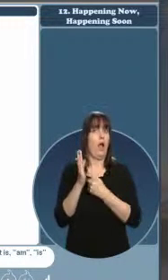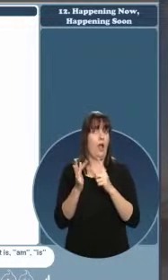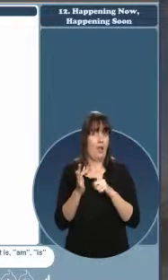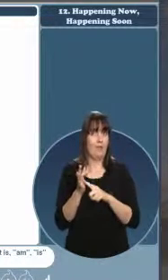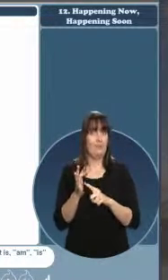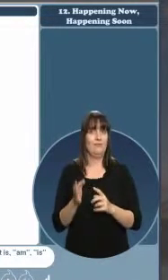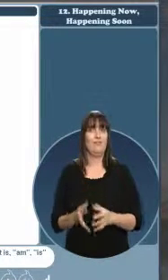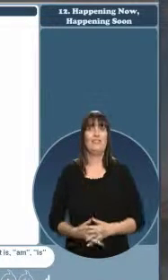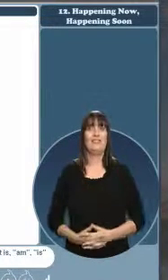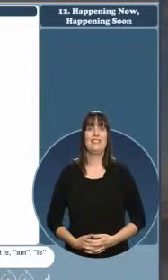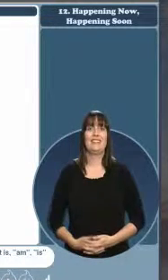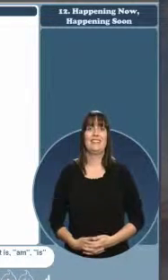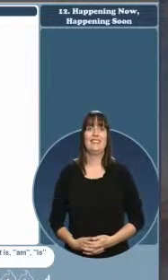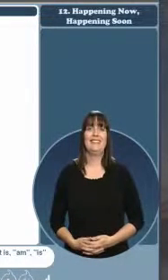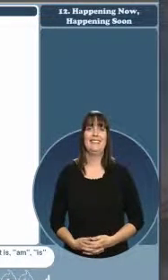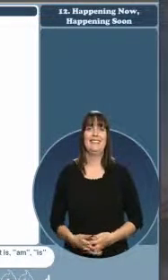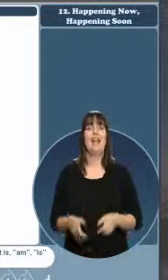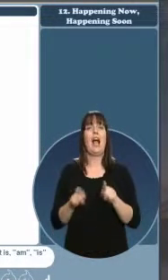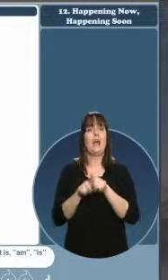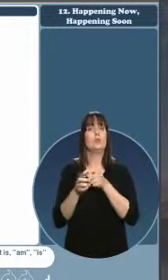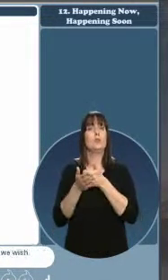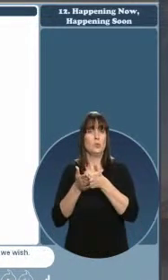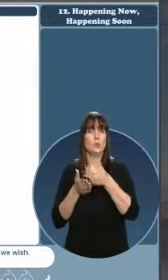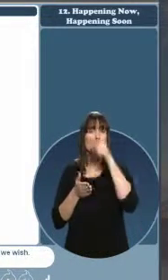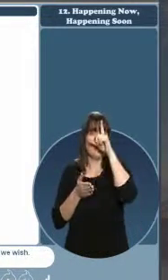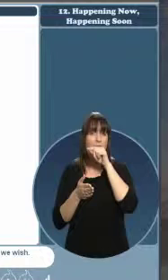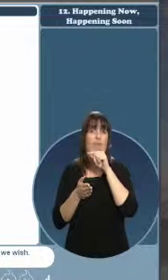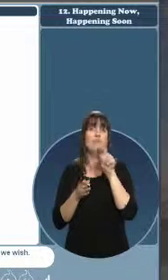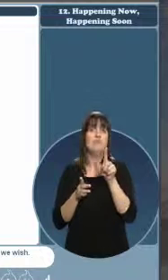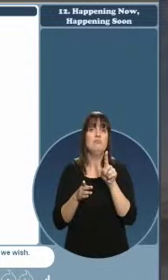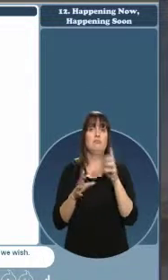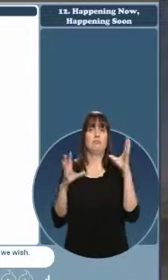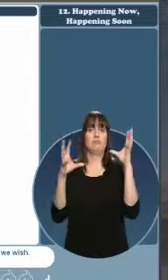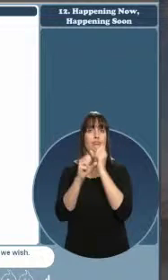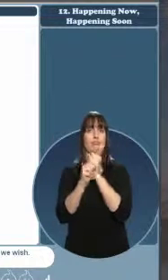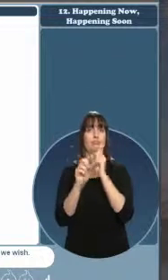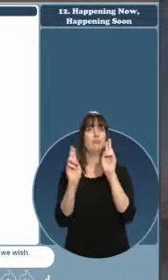am, is, or are.